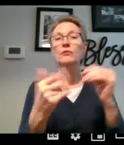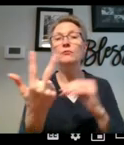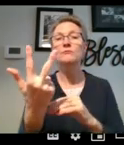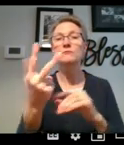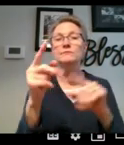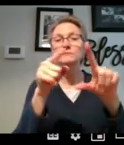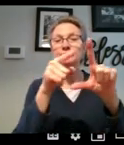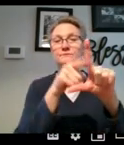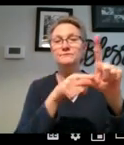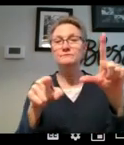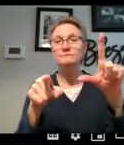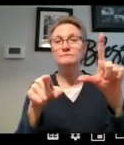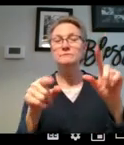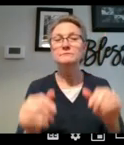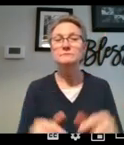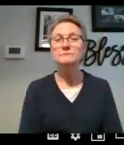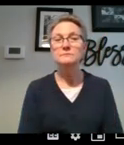angles.